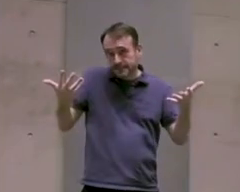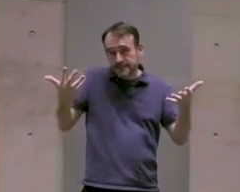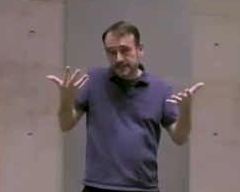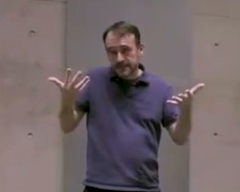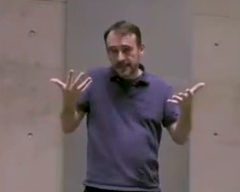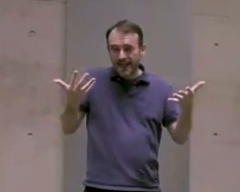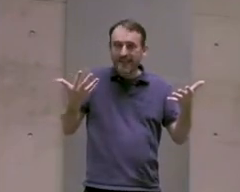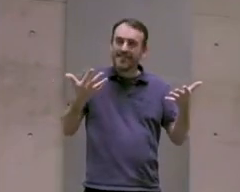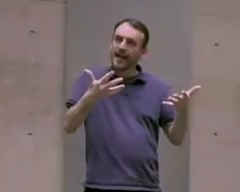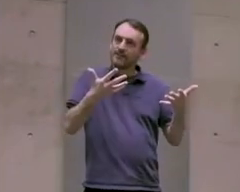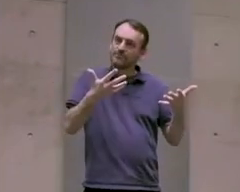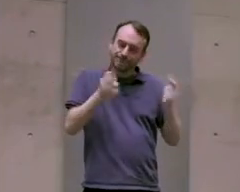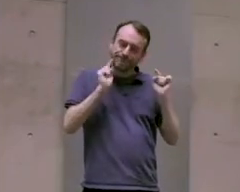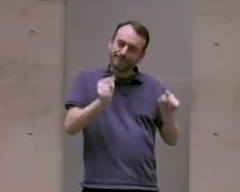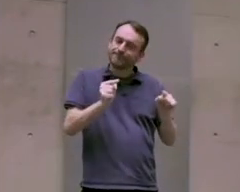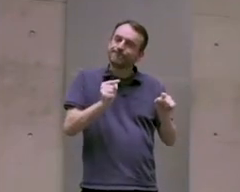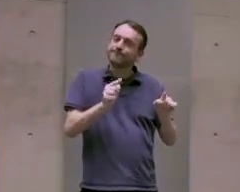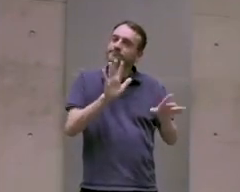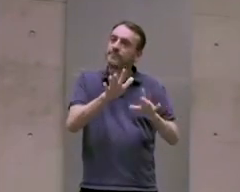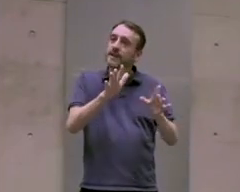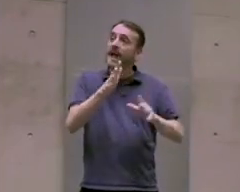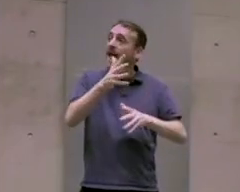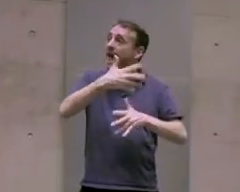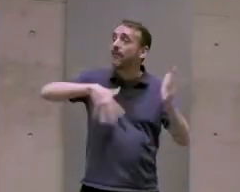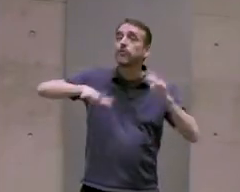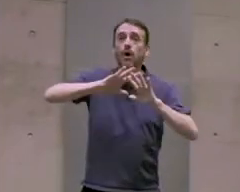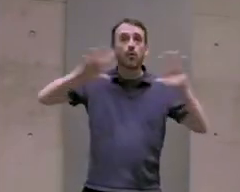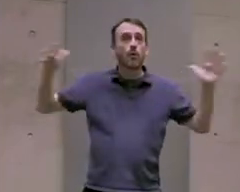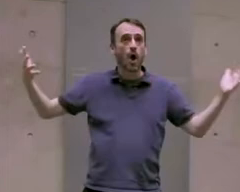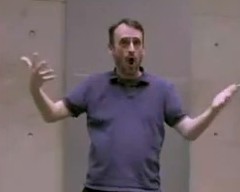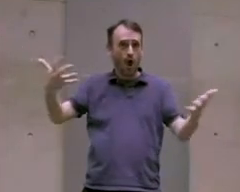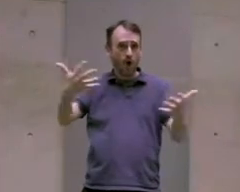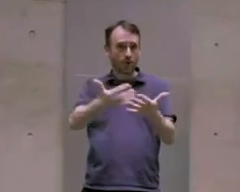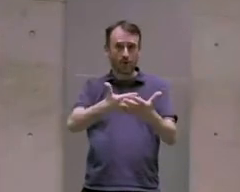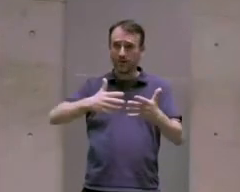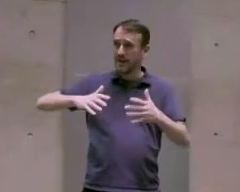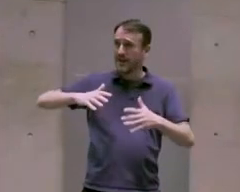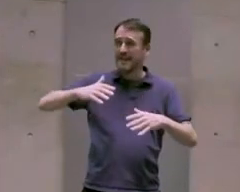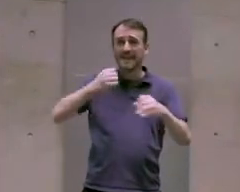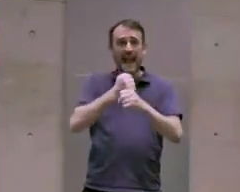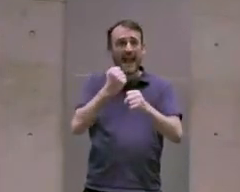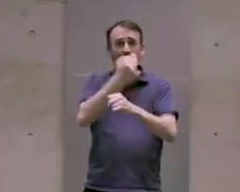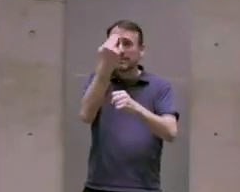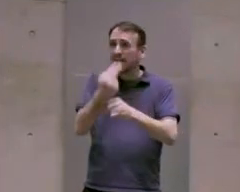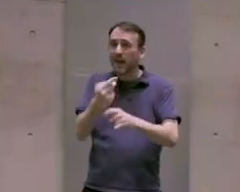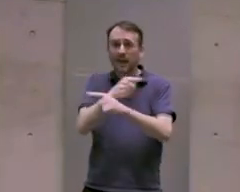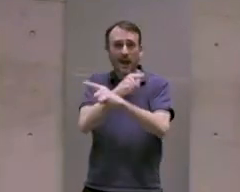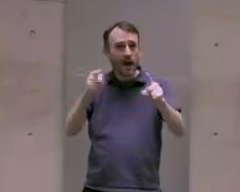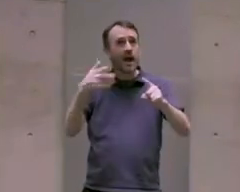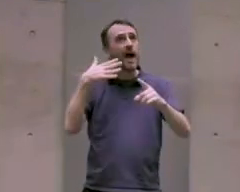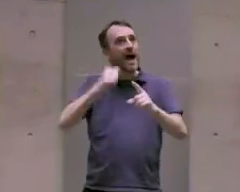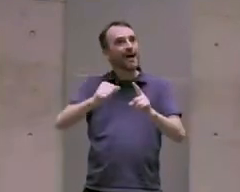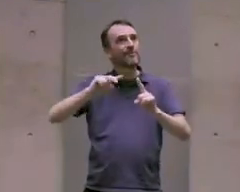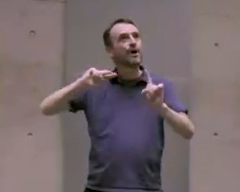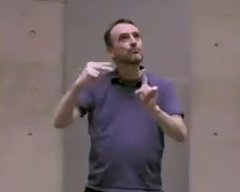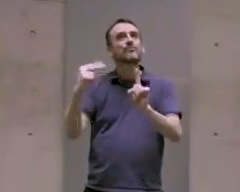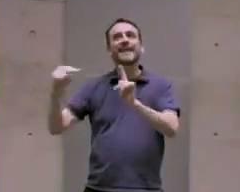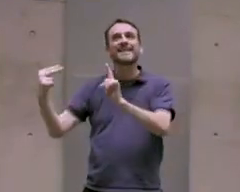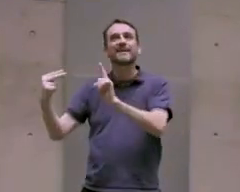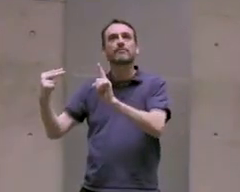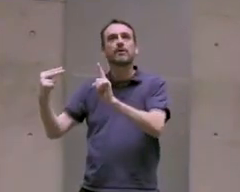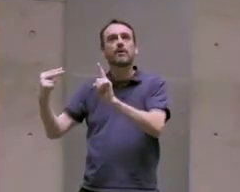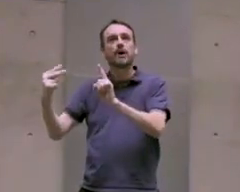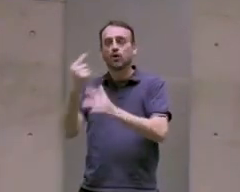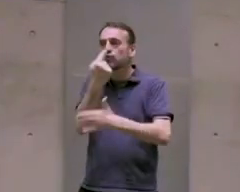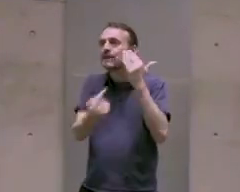that's the go-to. Is everyone in the world, every game designer, everyone in this room has an angle that no one else has. They